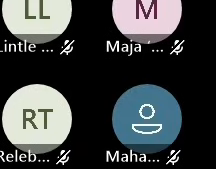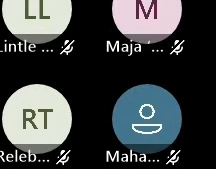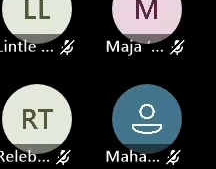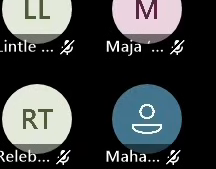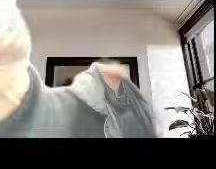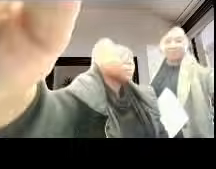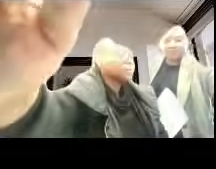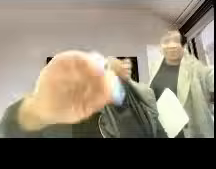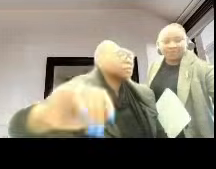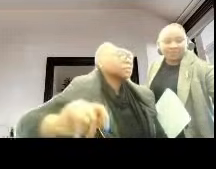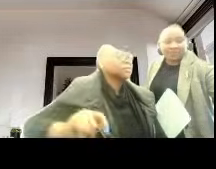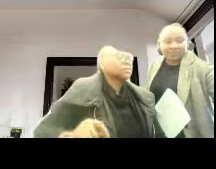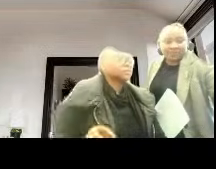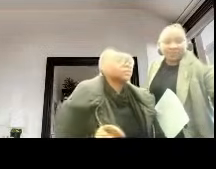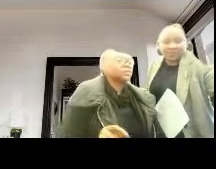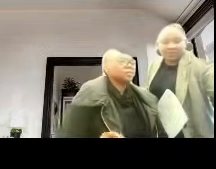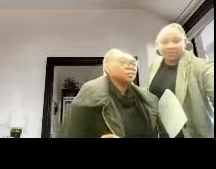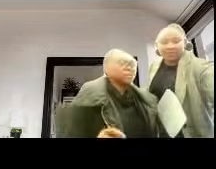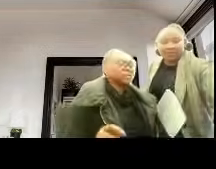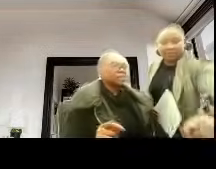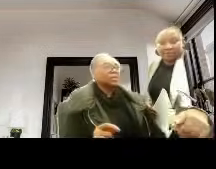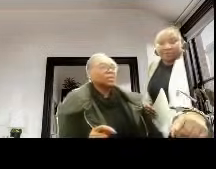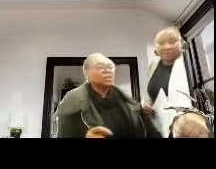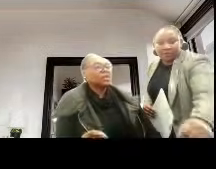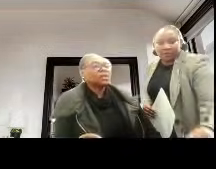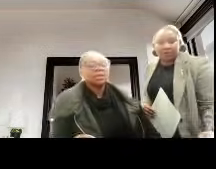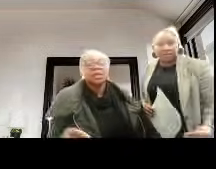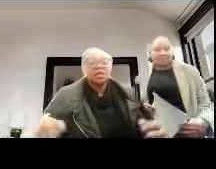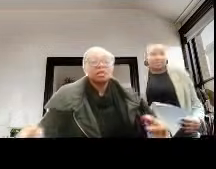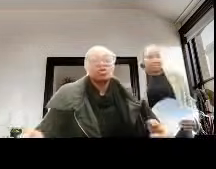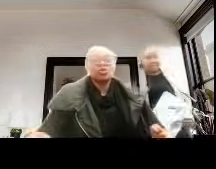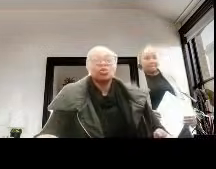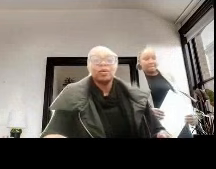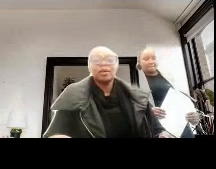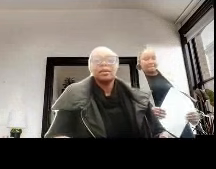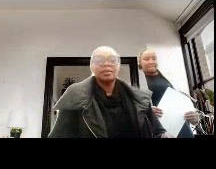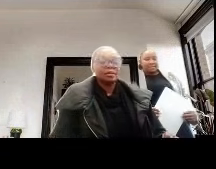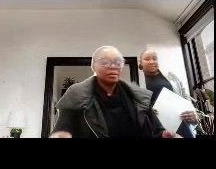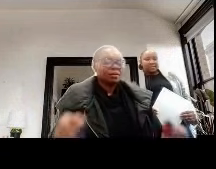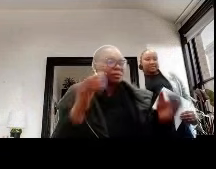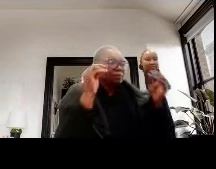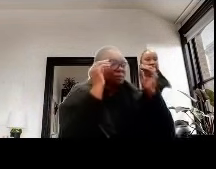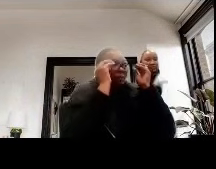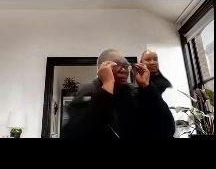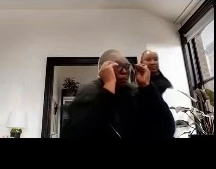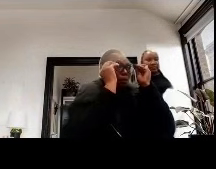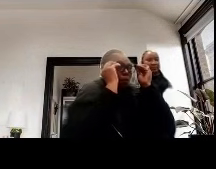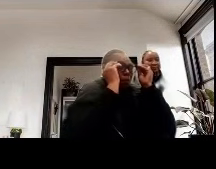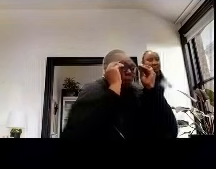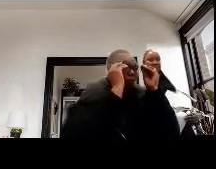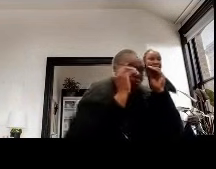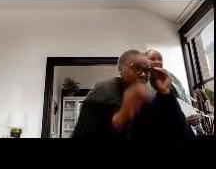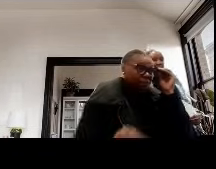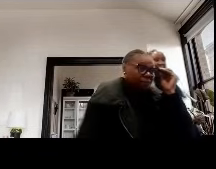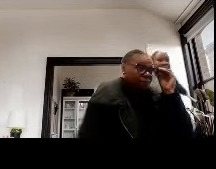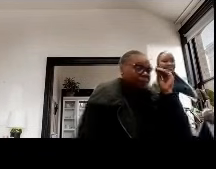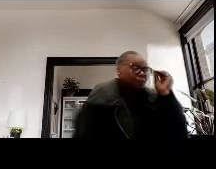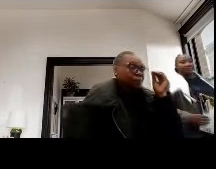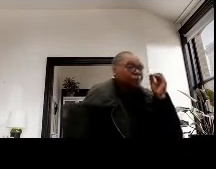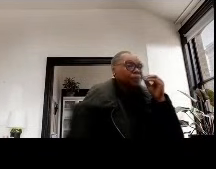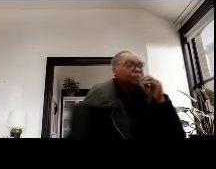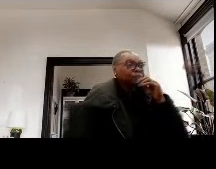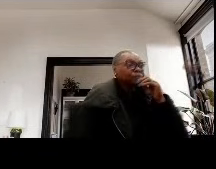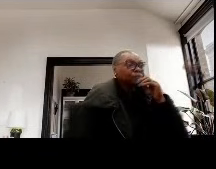is it going to be like? So I'll just quickly take you through the session outline.